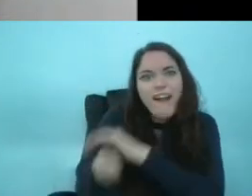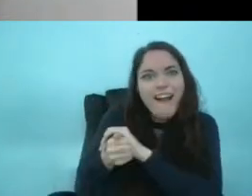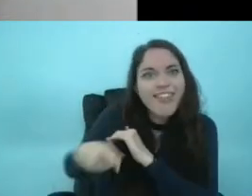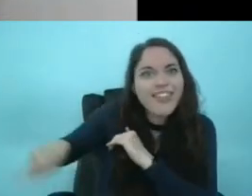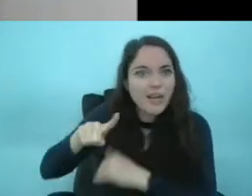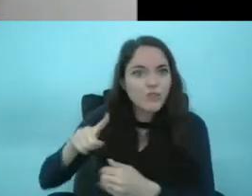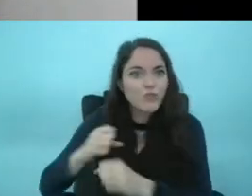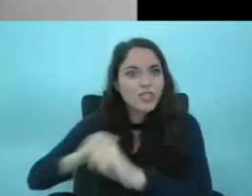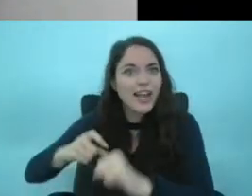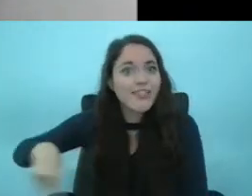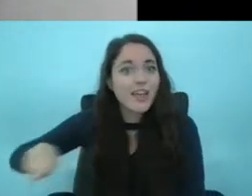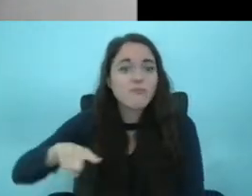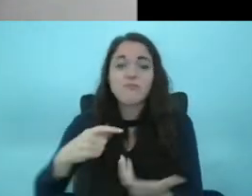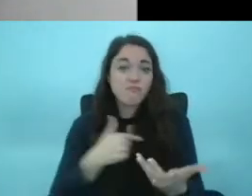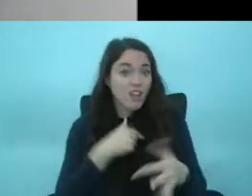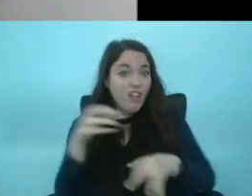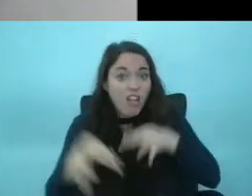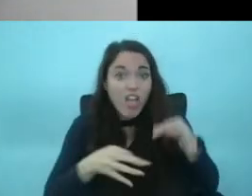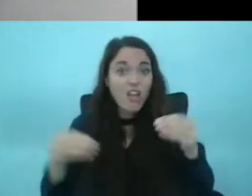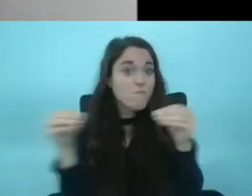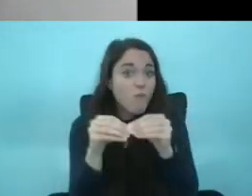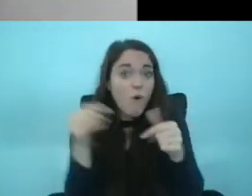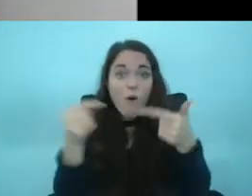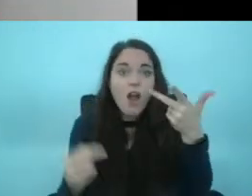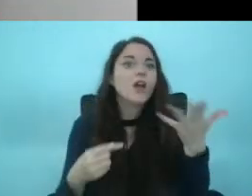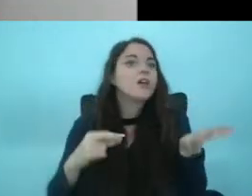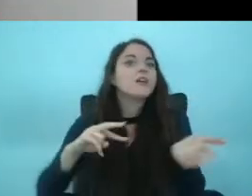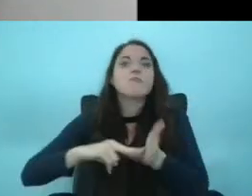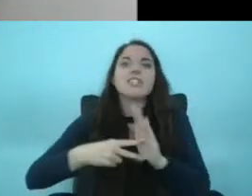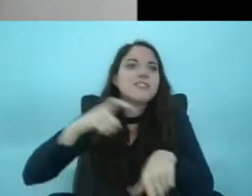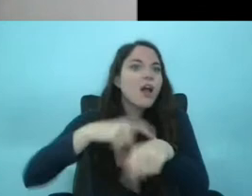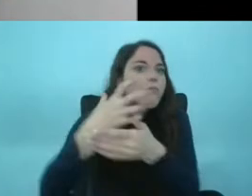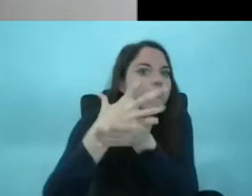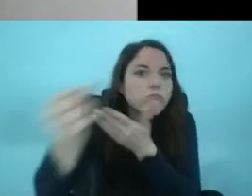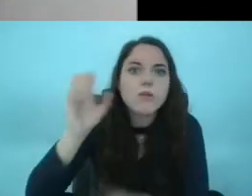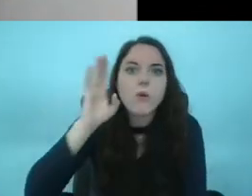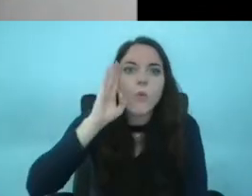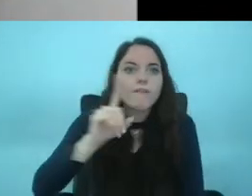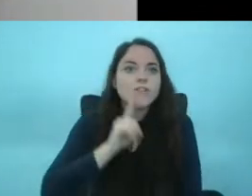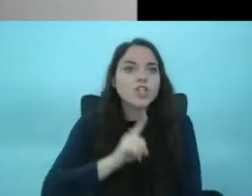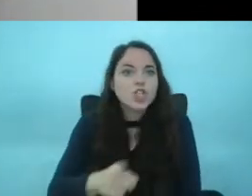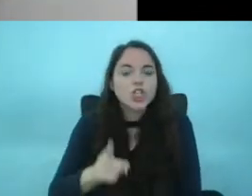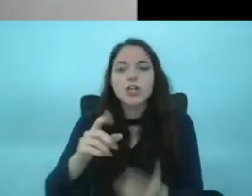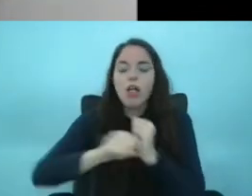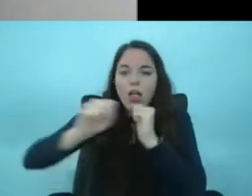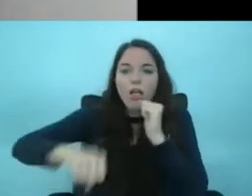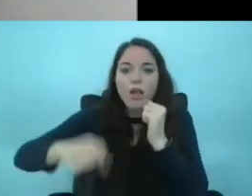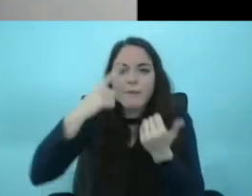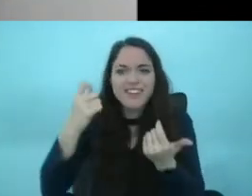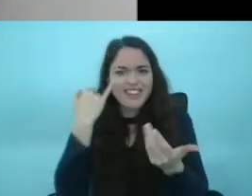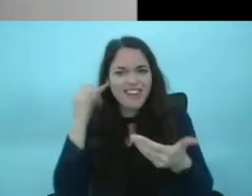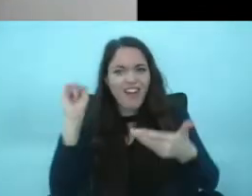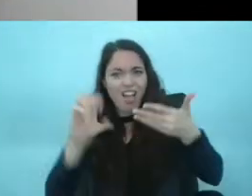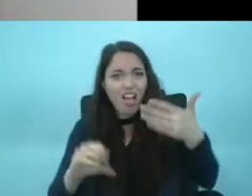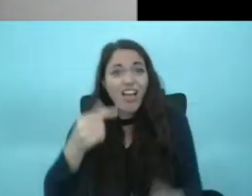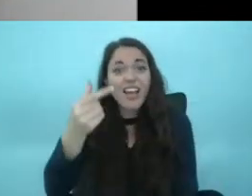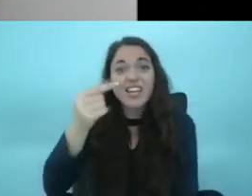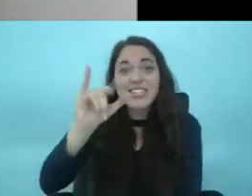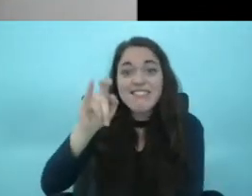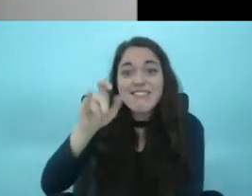time if I told you about Gilead, Barak, Samson, Jehonathan, David,